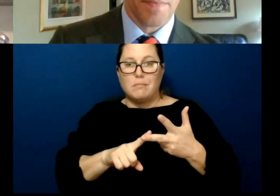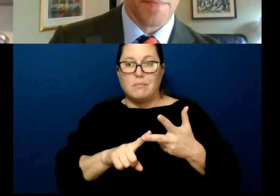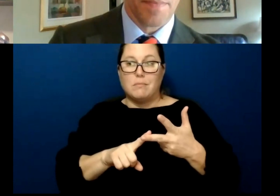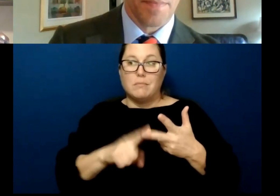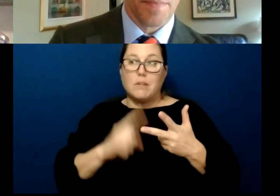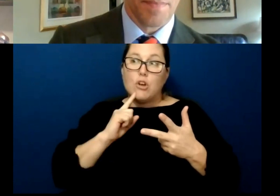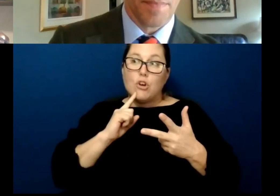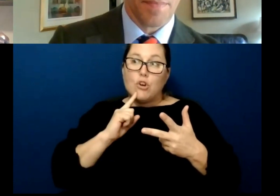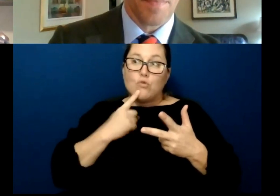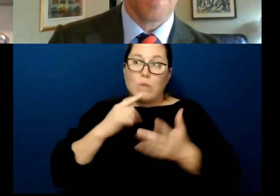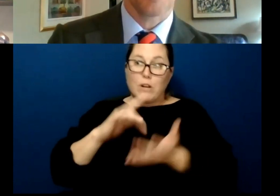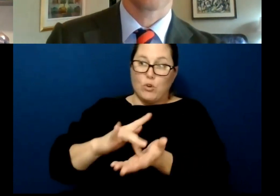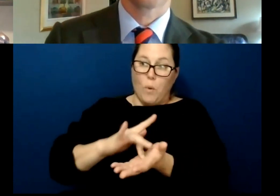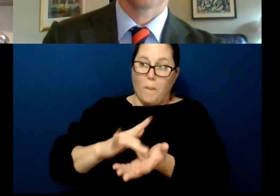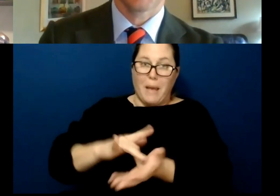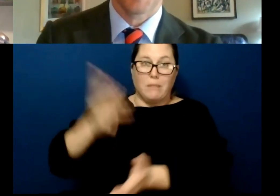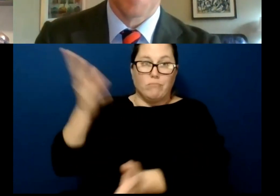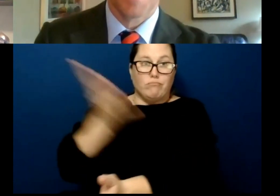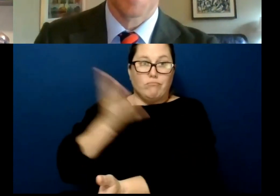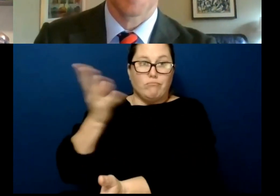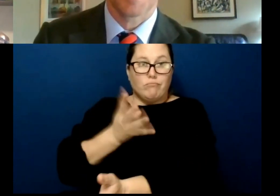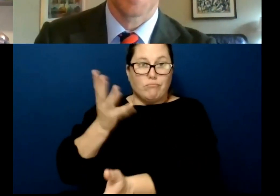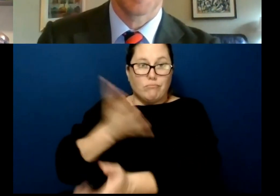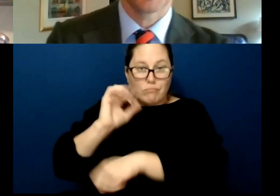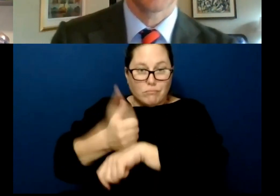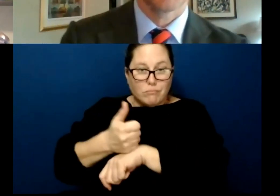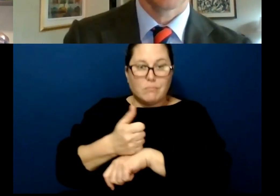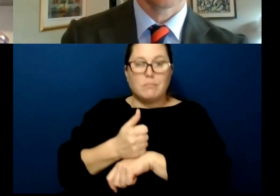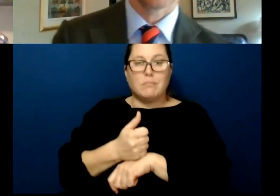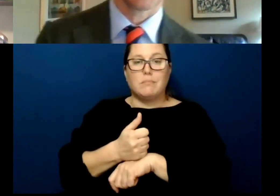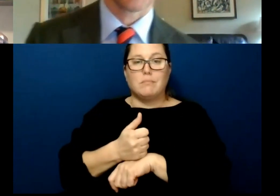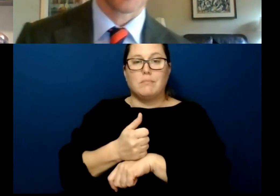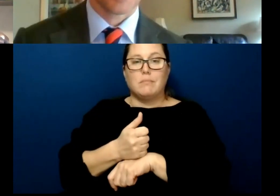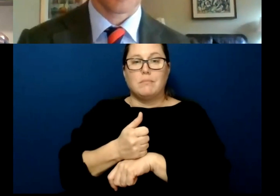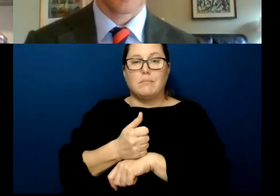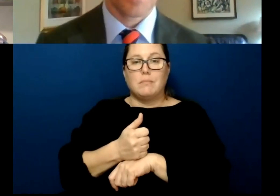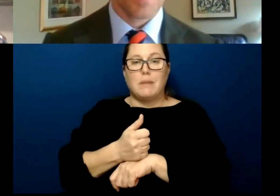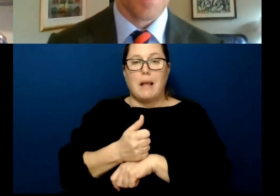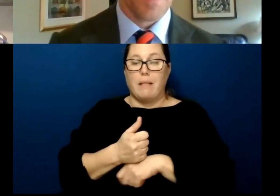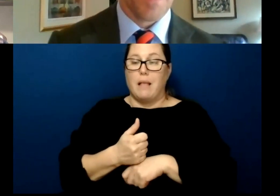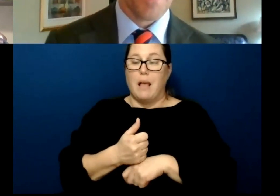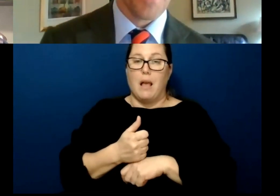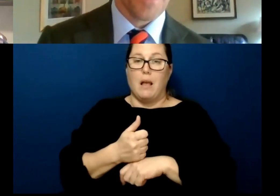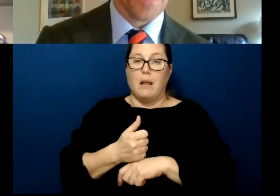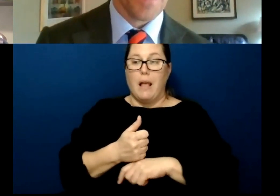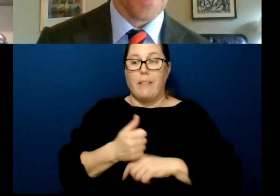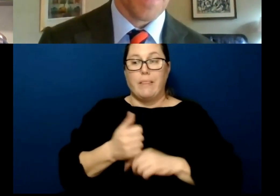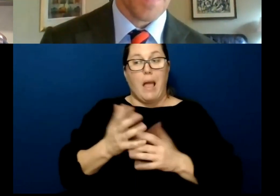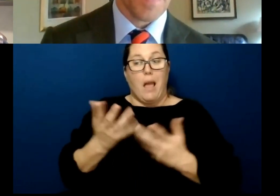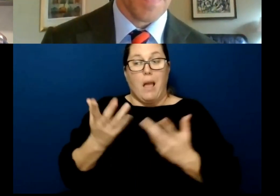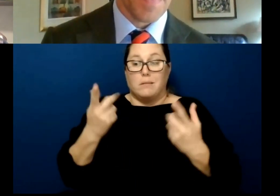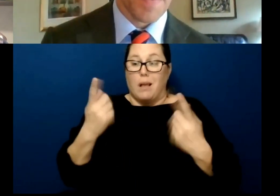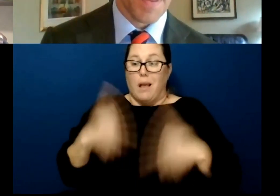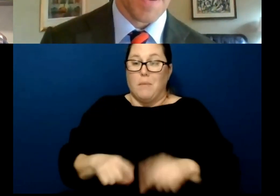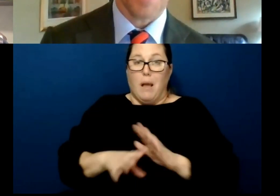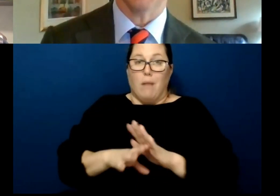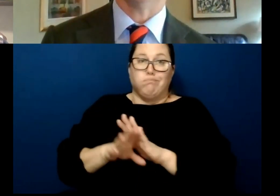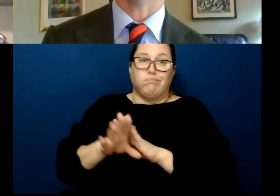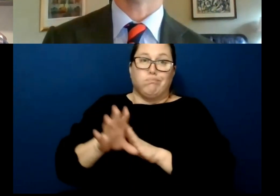medicine drips and such. And then it just builds up from the day shift. It gets busier and busier. It's pretty